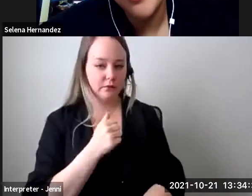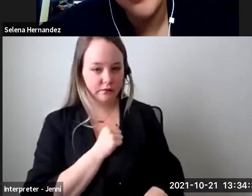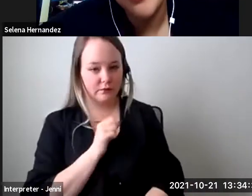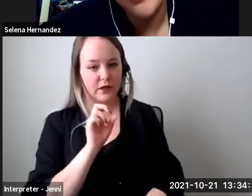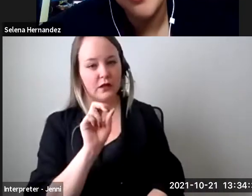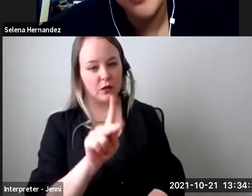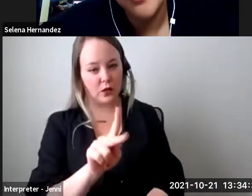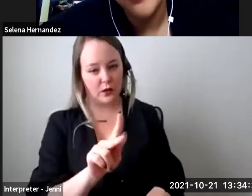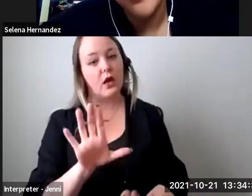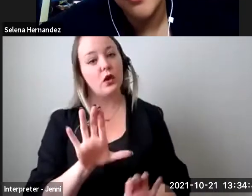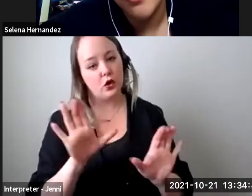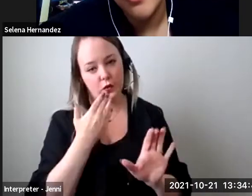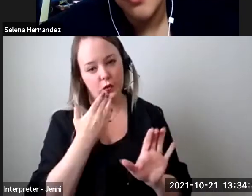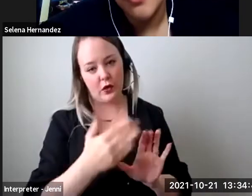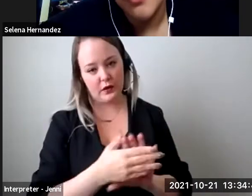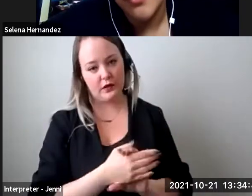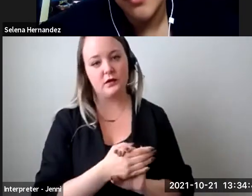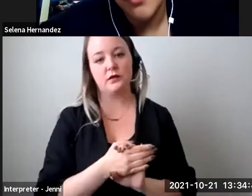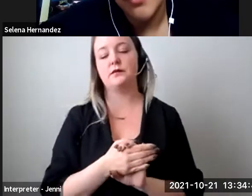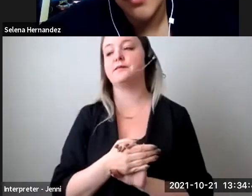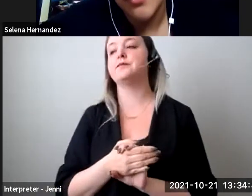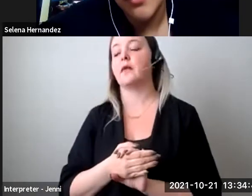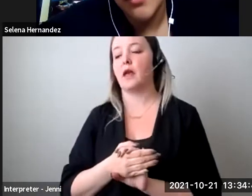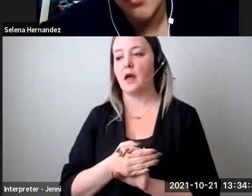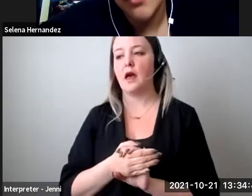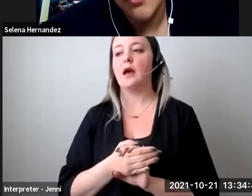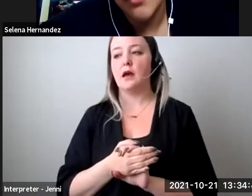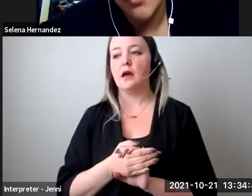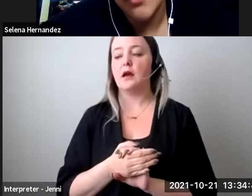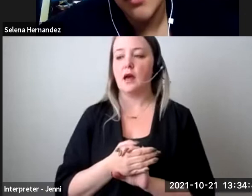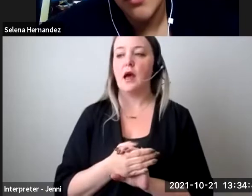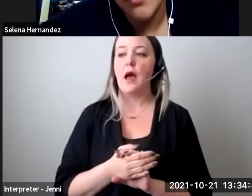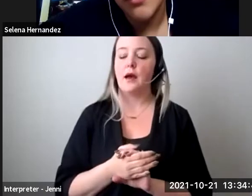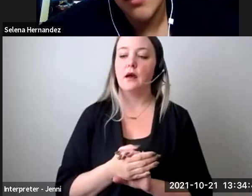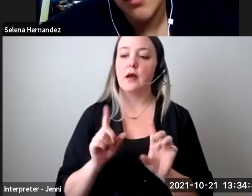But but they did